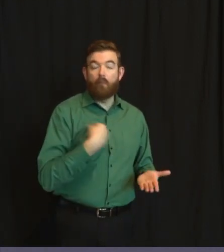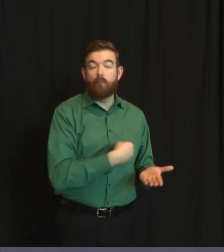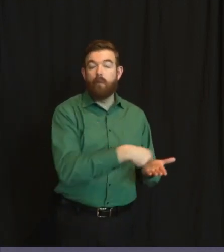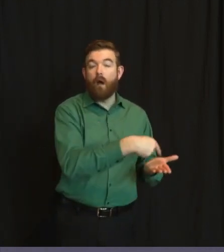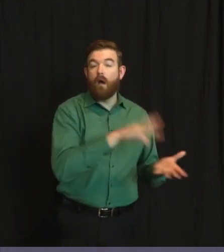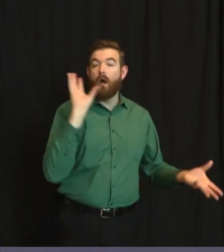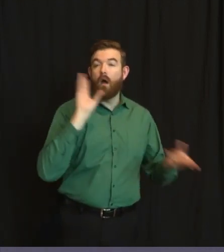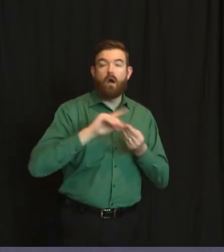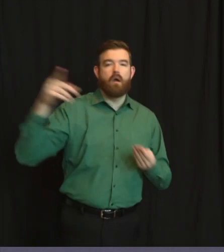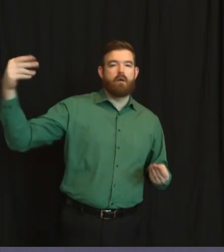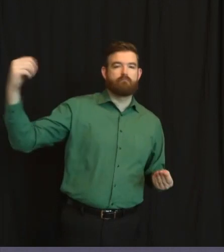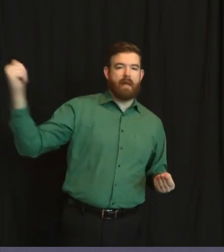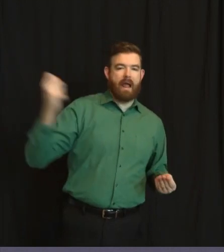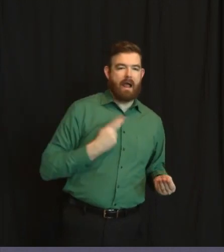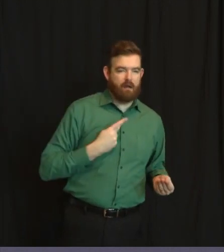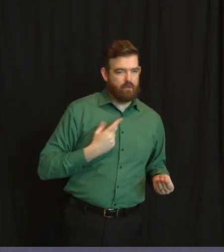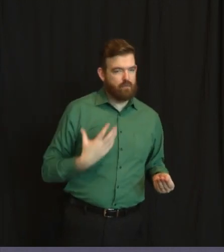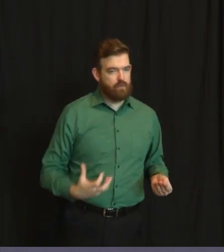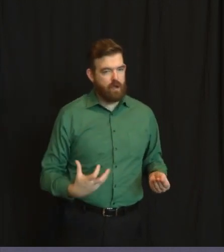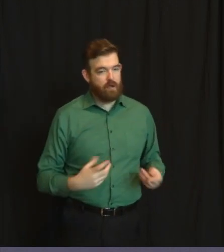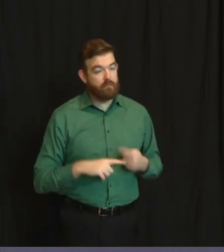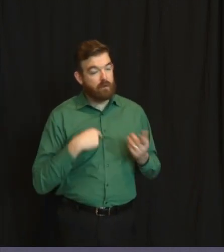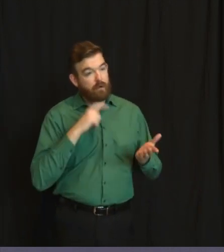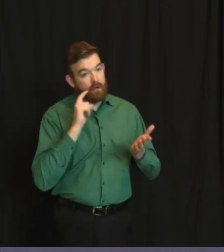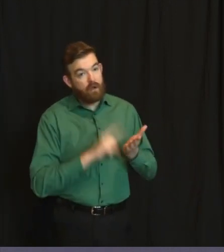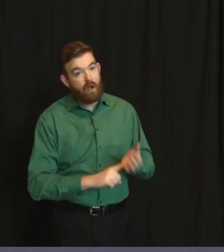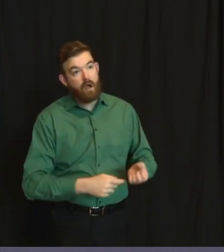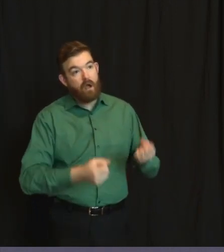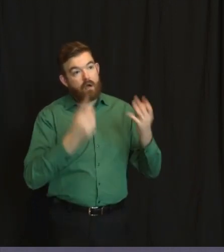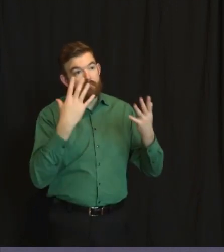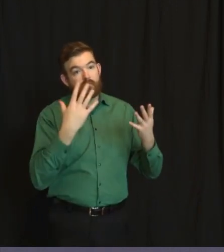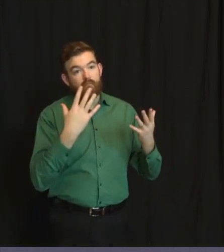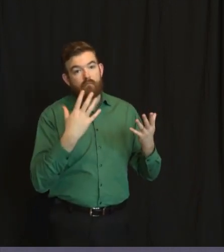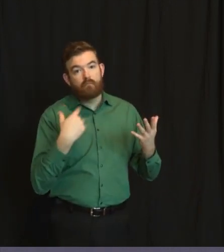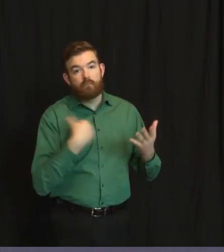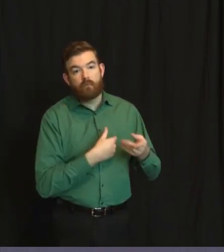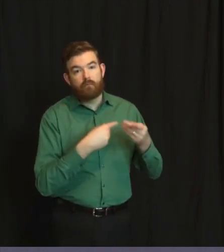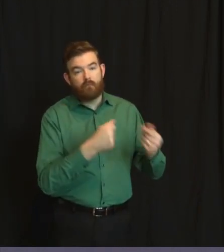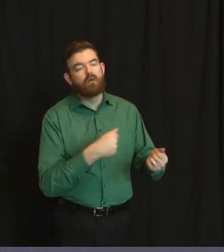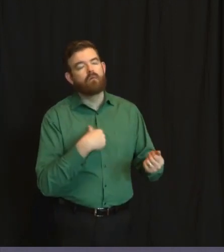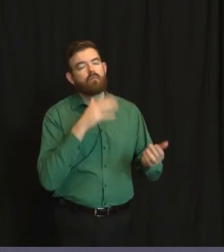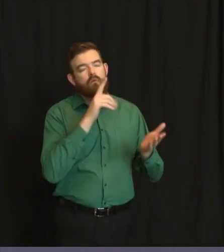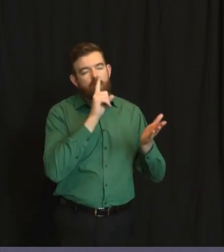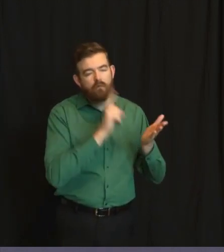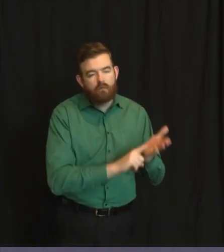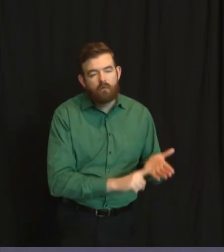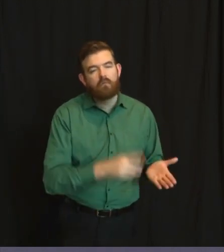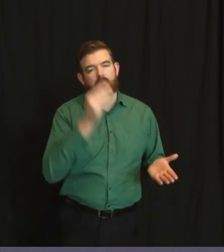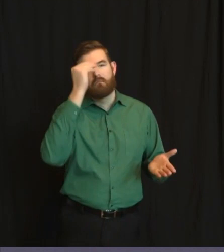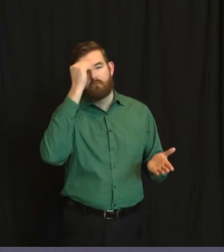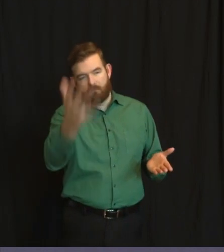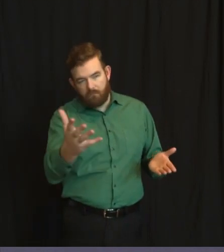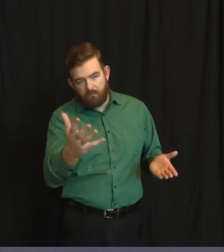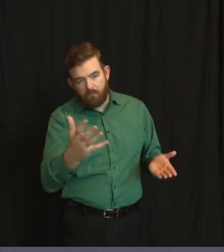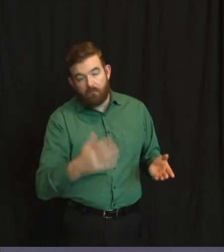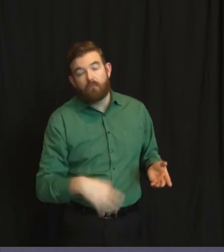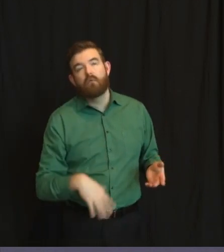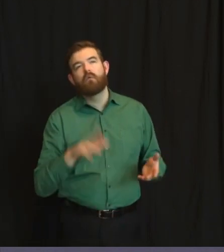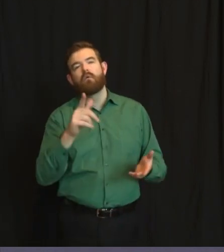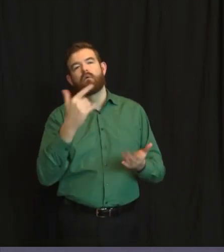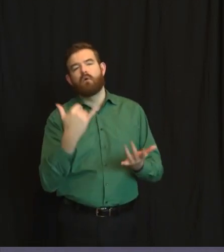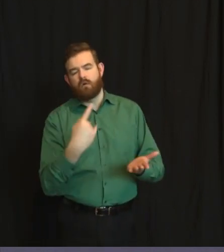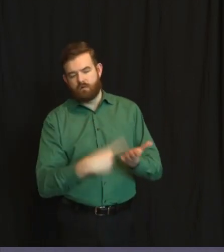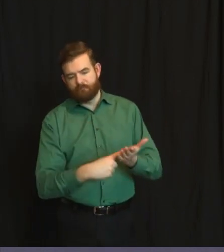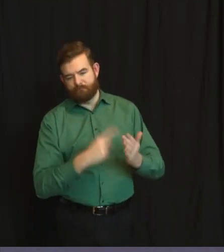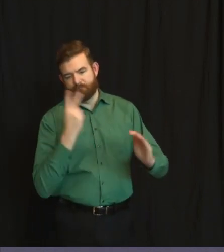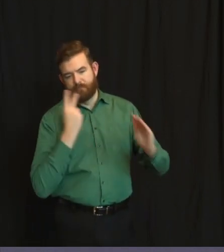let's get back to John with the specific number. I'm going to say one thing about models and then turn it over to the experts to my